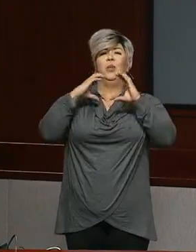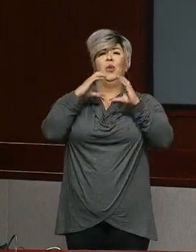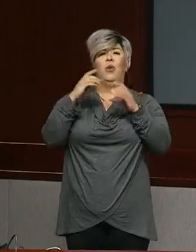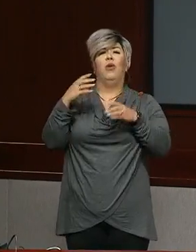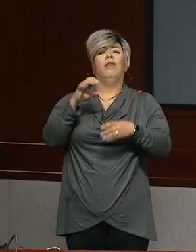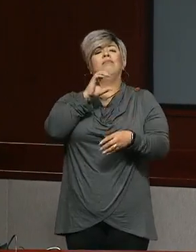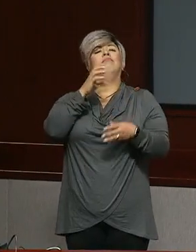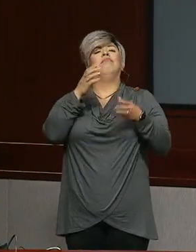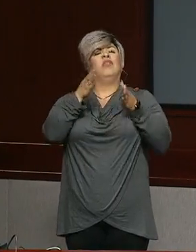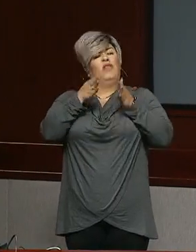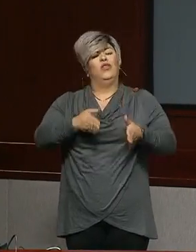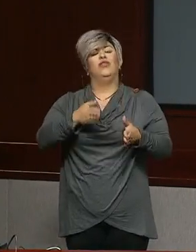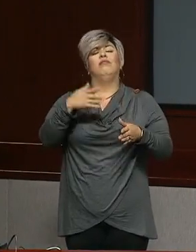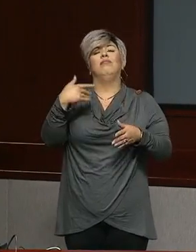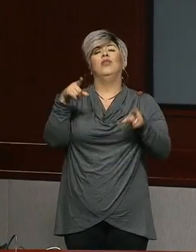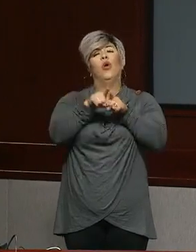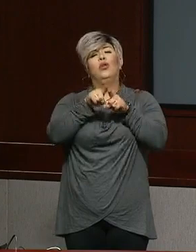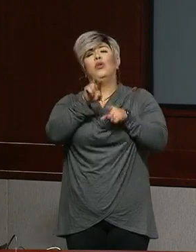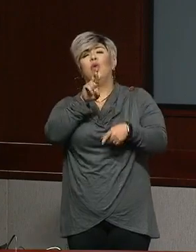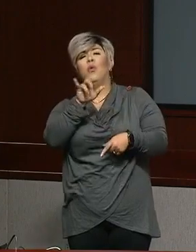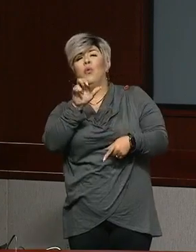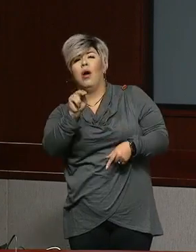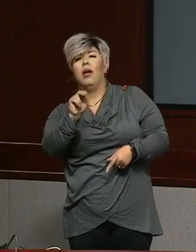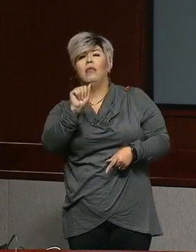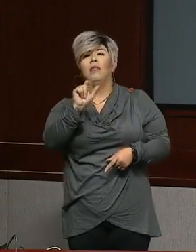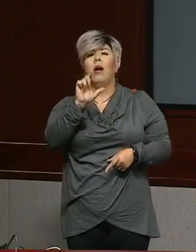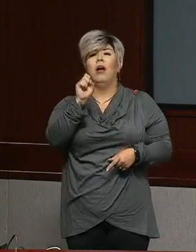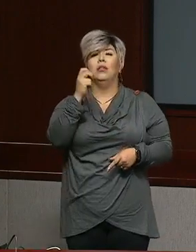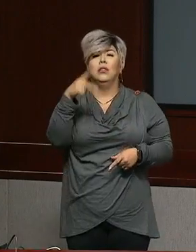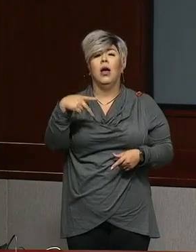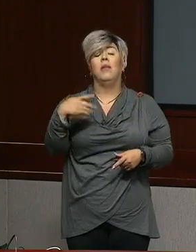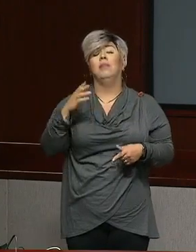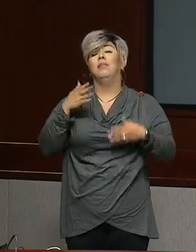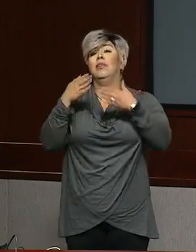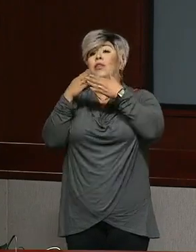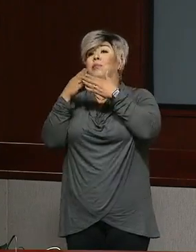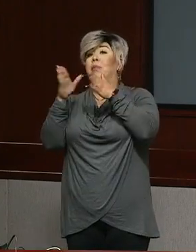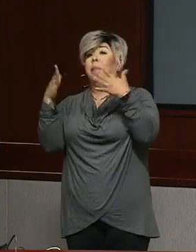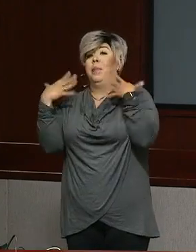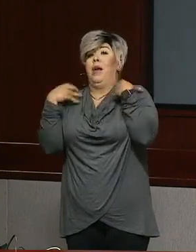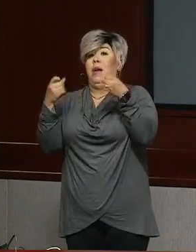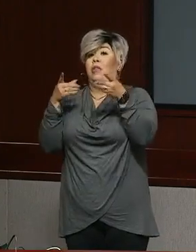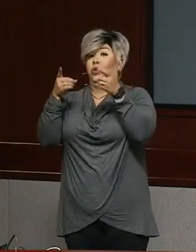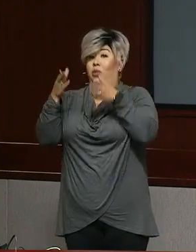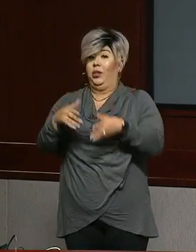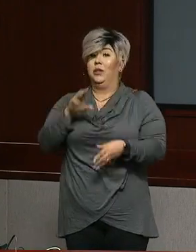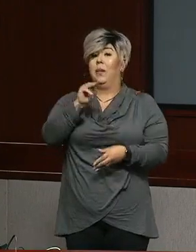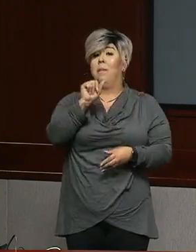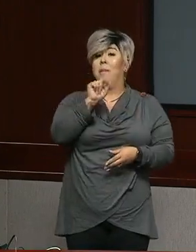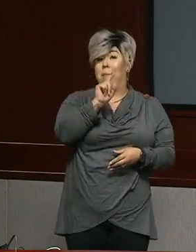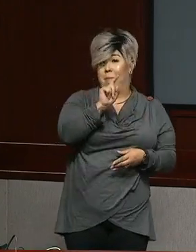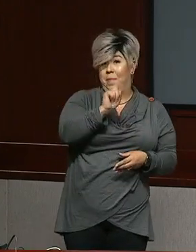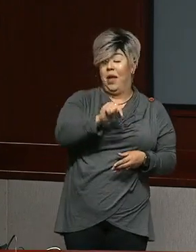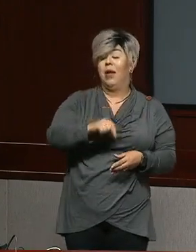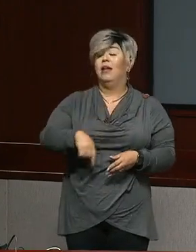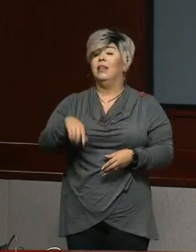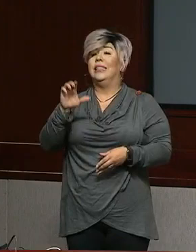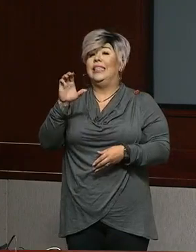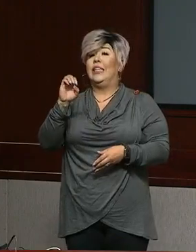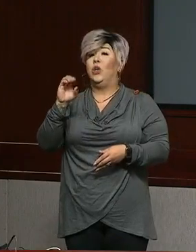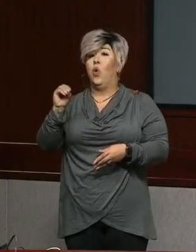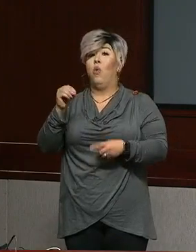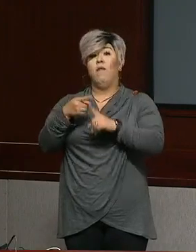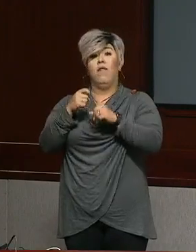our Chief Administrative Officer, Ryan Alsop, our Director of Public Health, Matt Constantine, the CEO of Houchin Blood